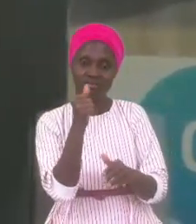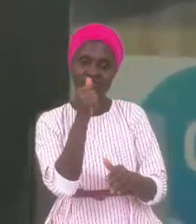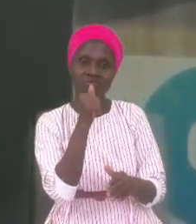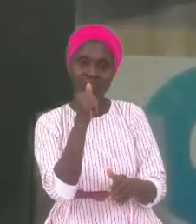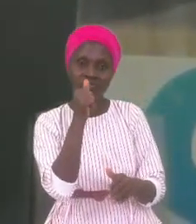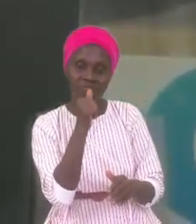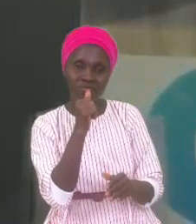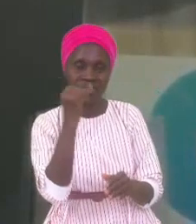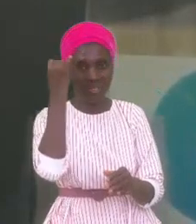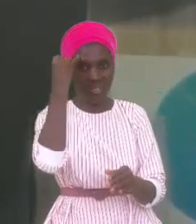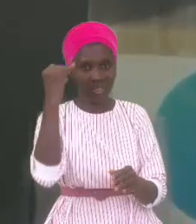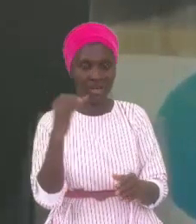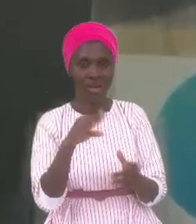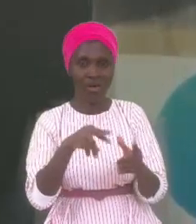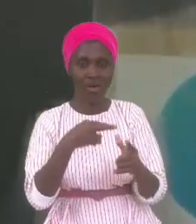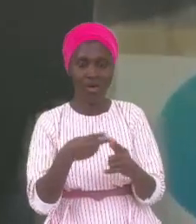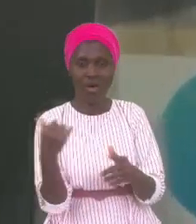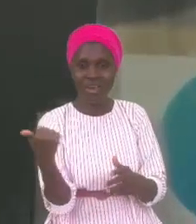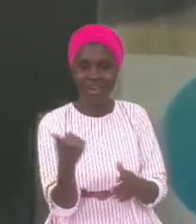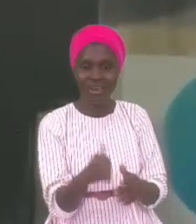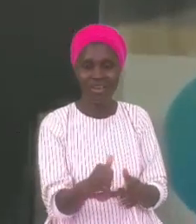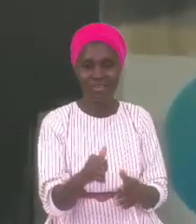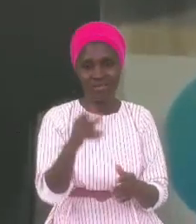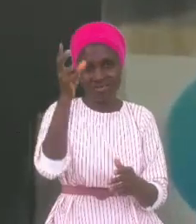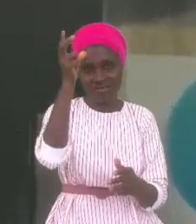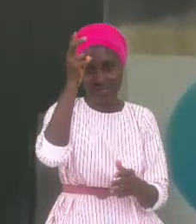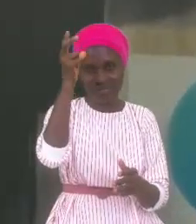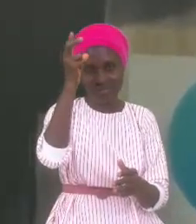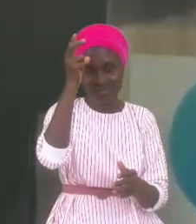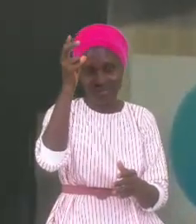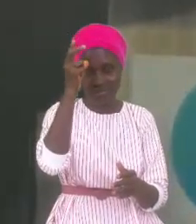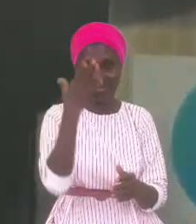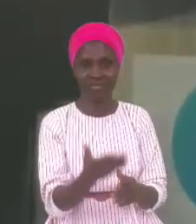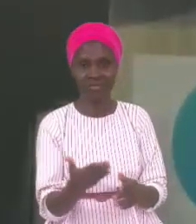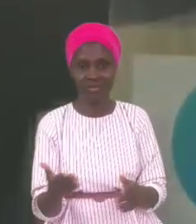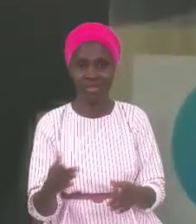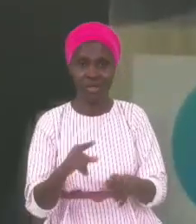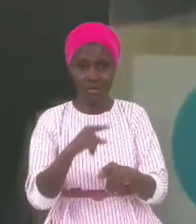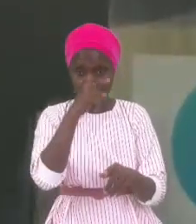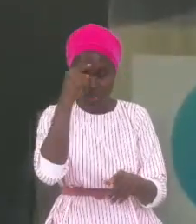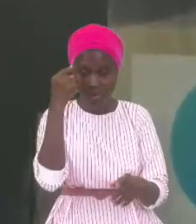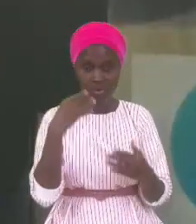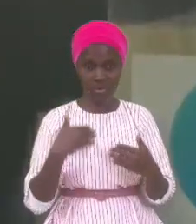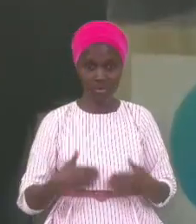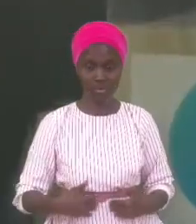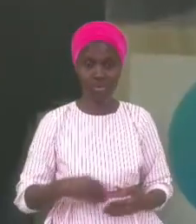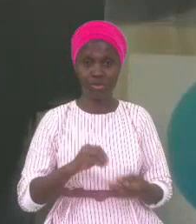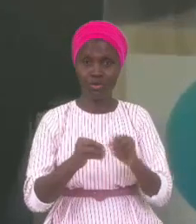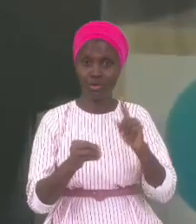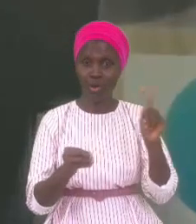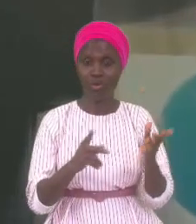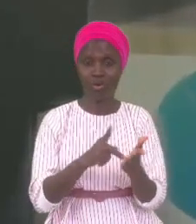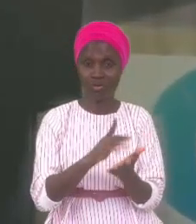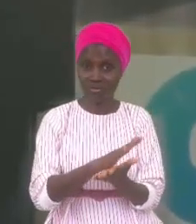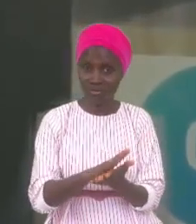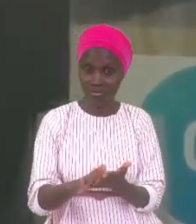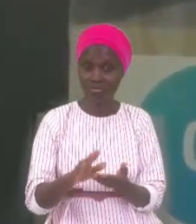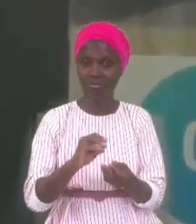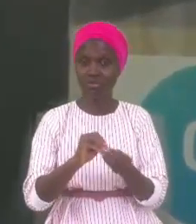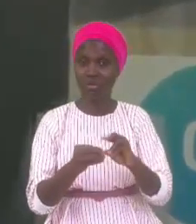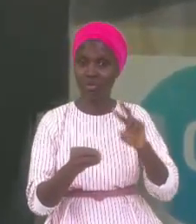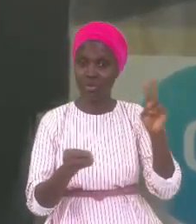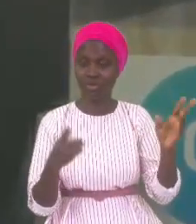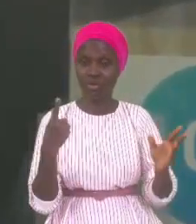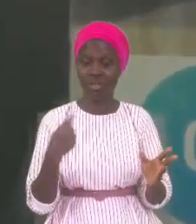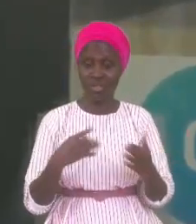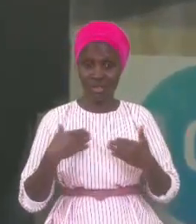demonic satanic thing, because the body, number one, is pure. Number two, the body is peculiar, as